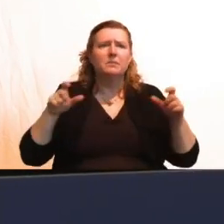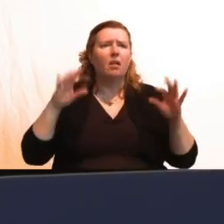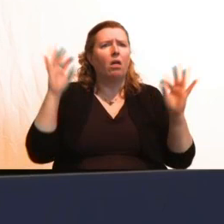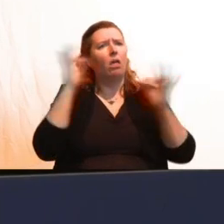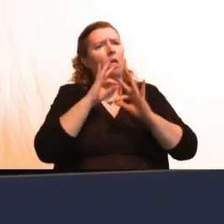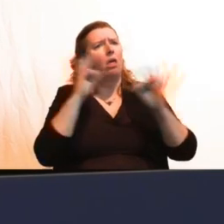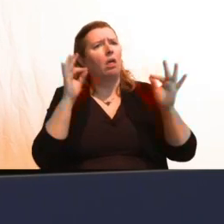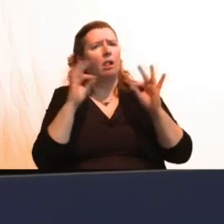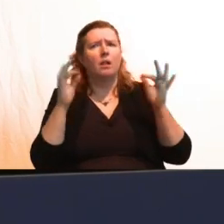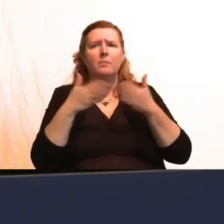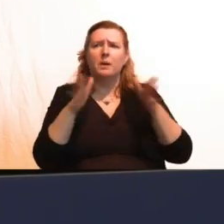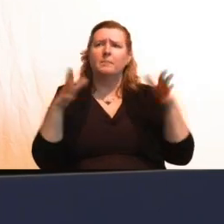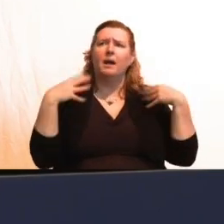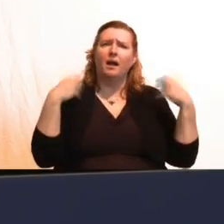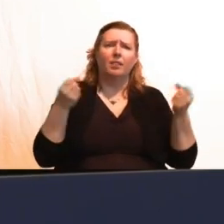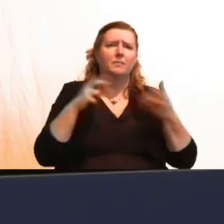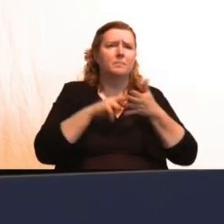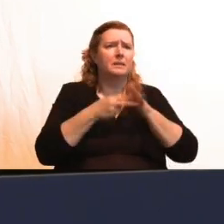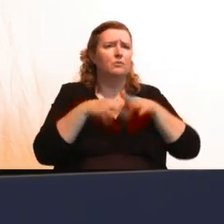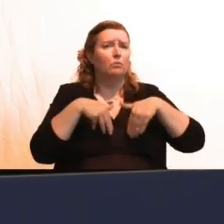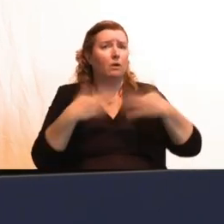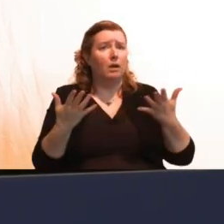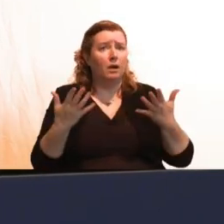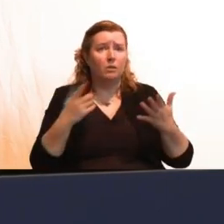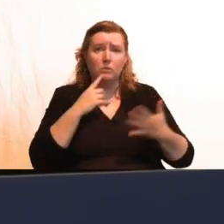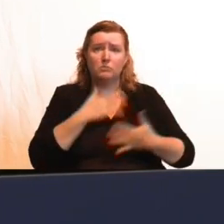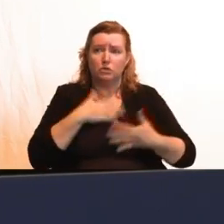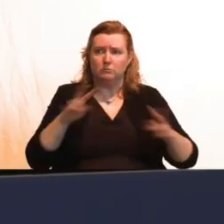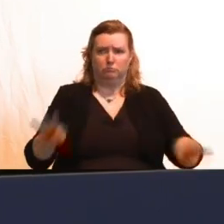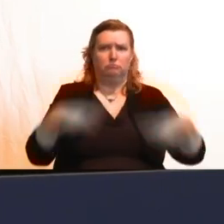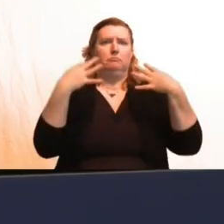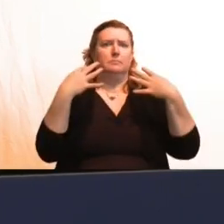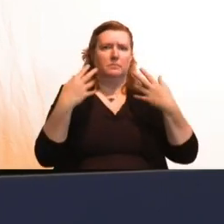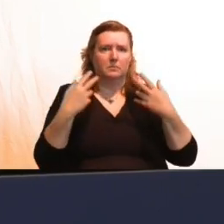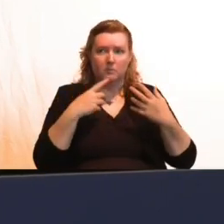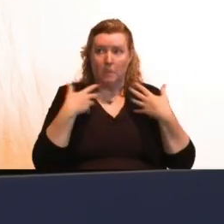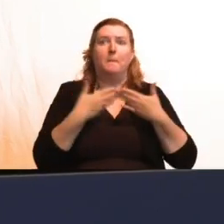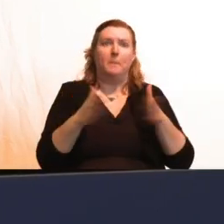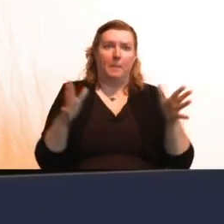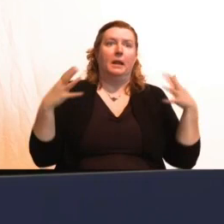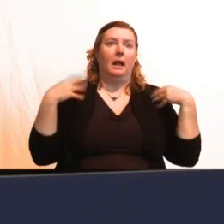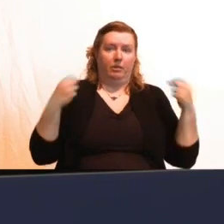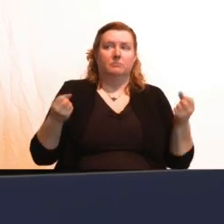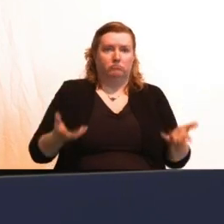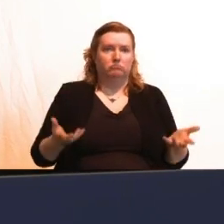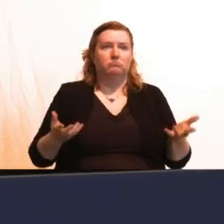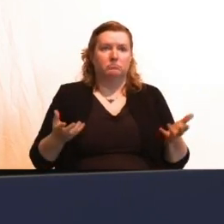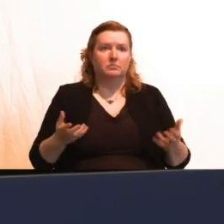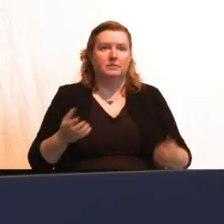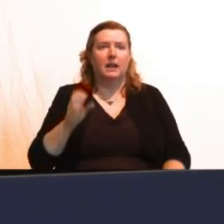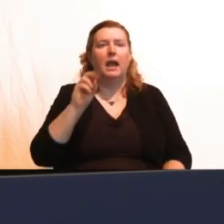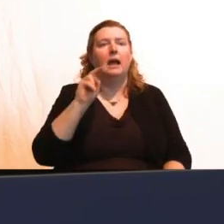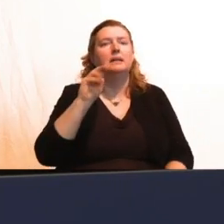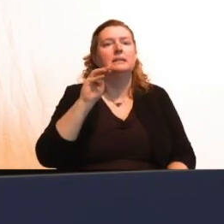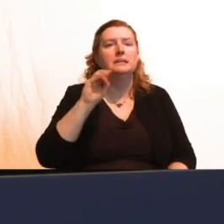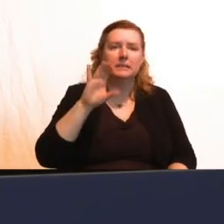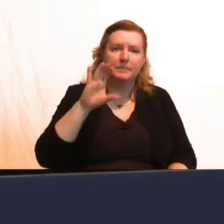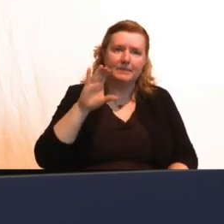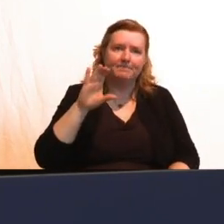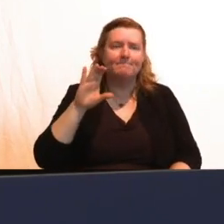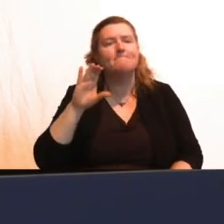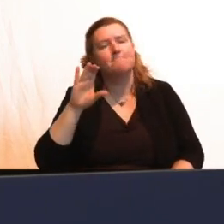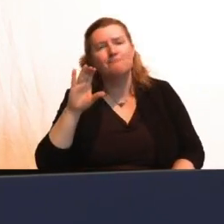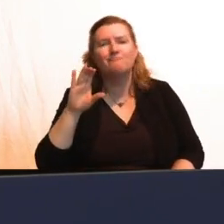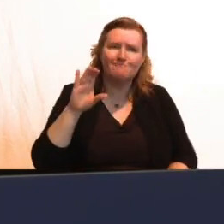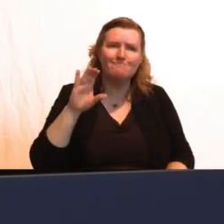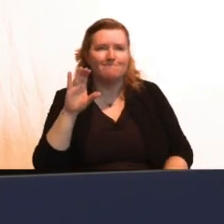So defining endemic, is still a work in progress. for example, as the commissioner had mentioned, CDC